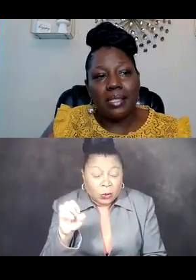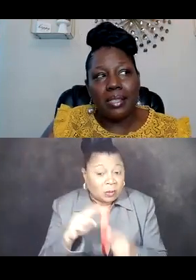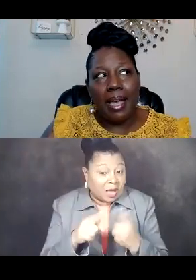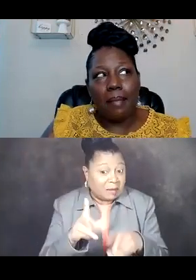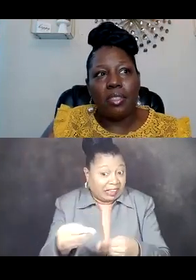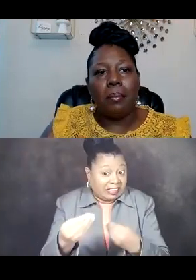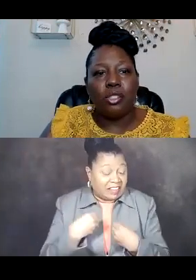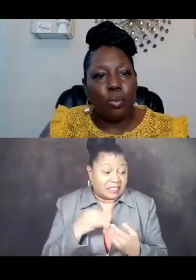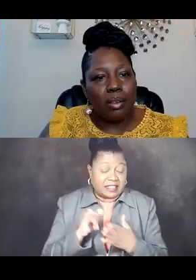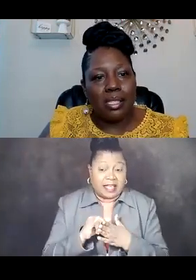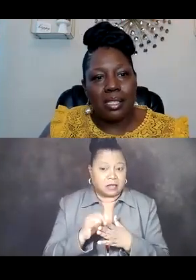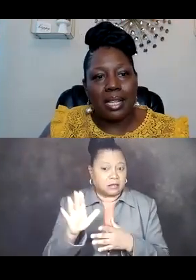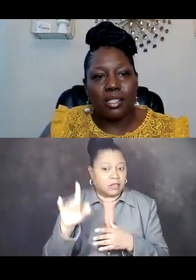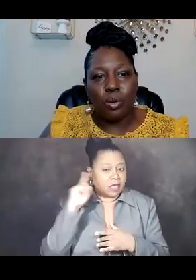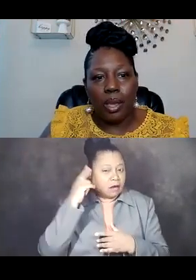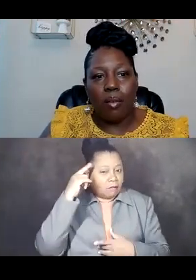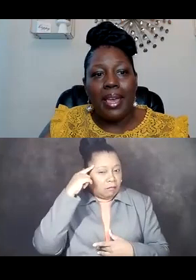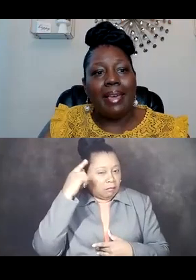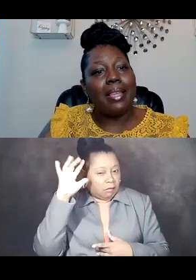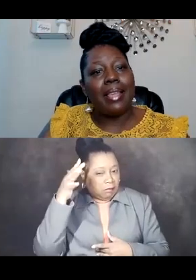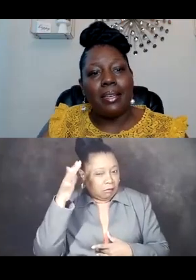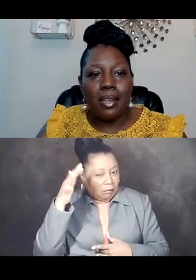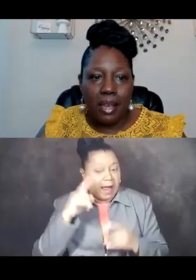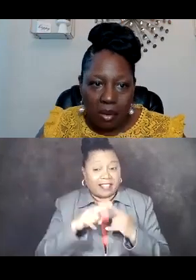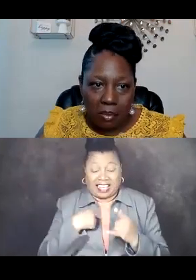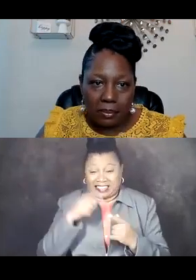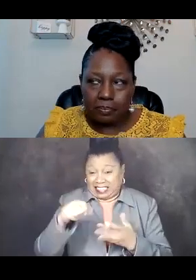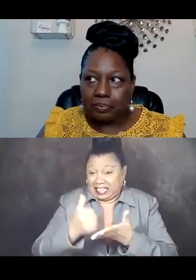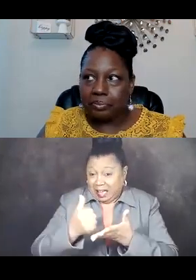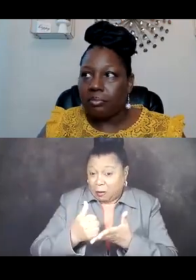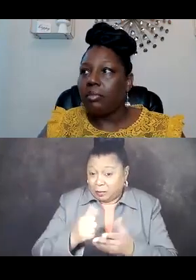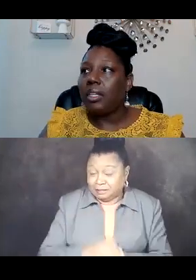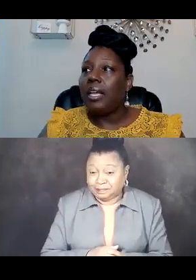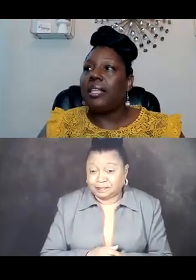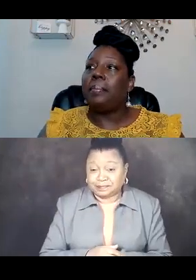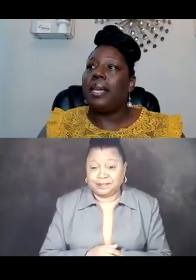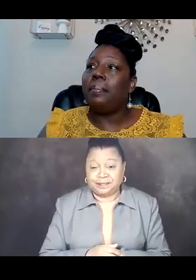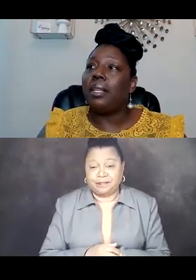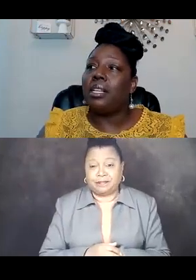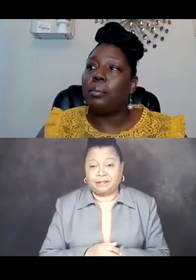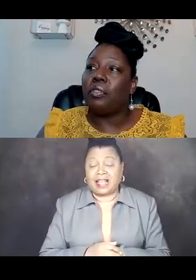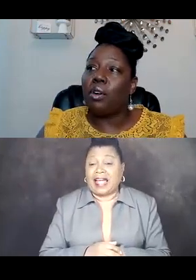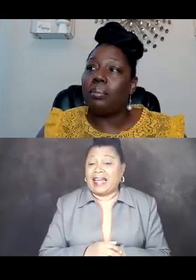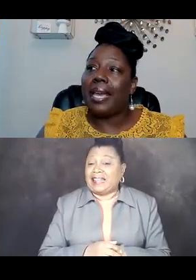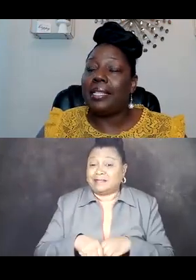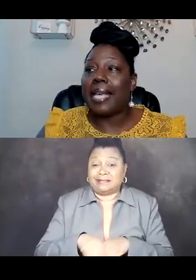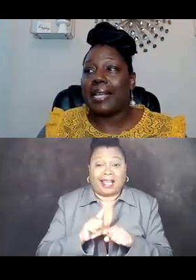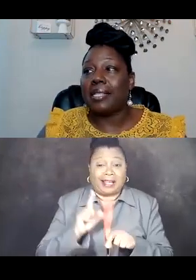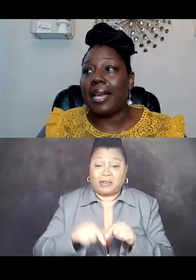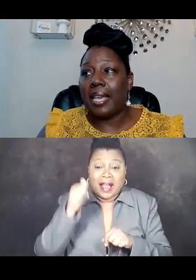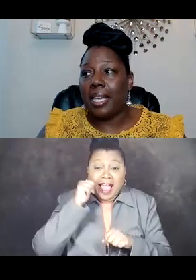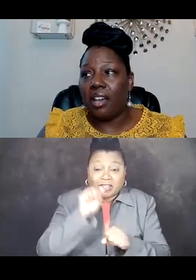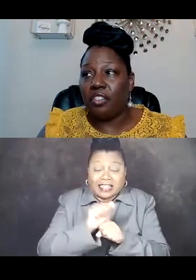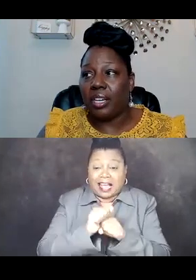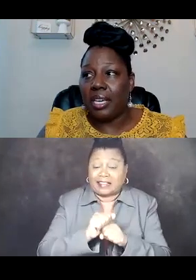give us that their mental wellness is not so well and that they need help. The inability to perform daily tasks